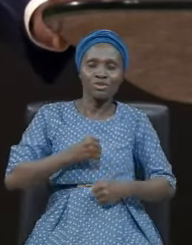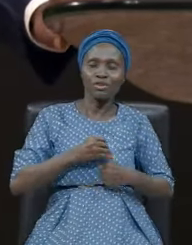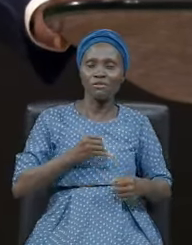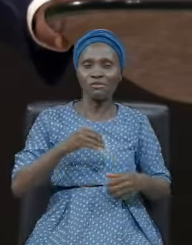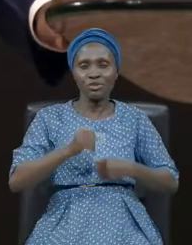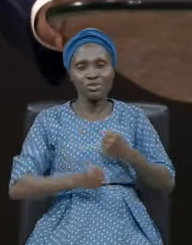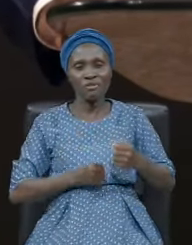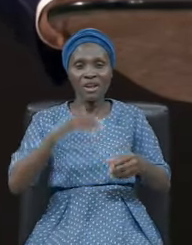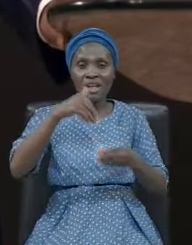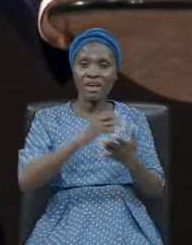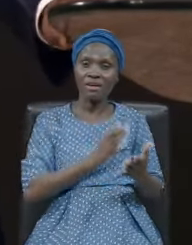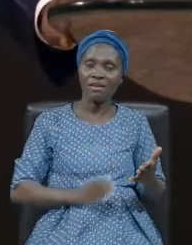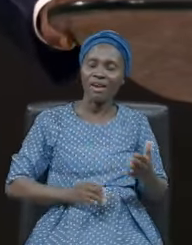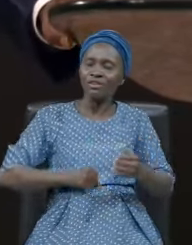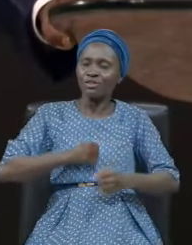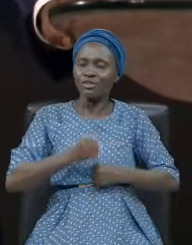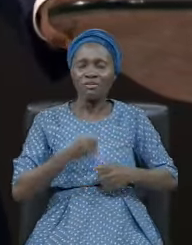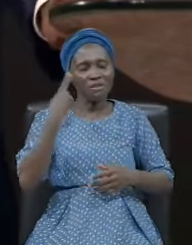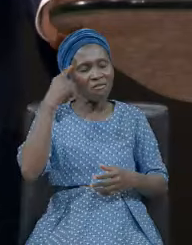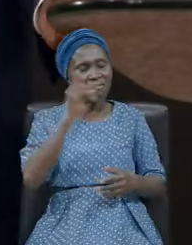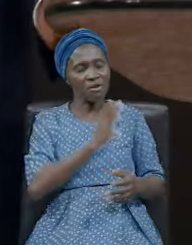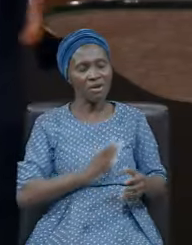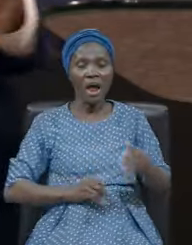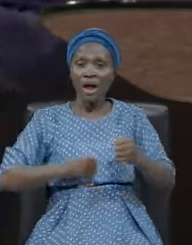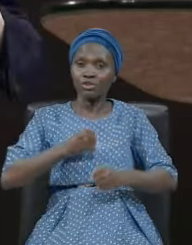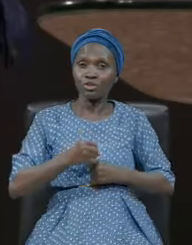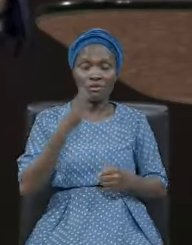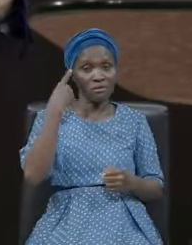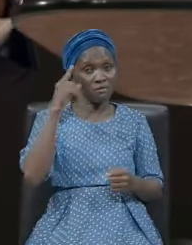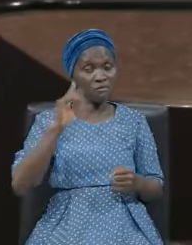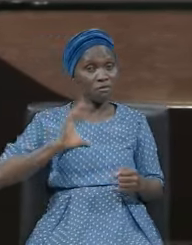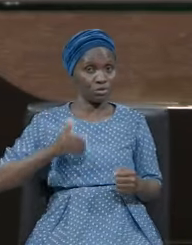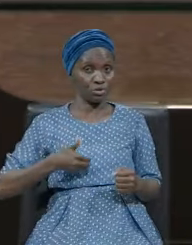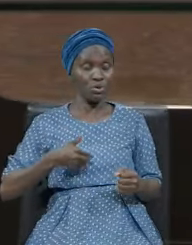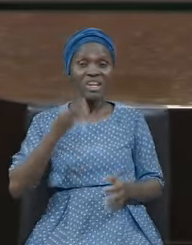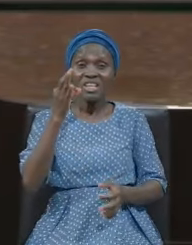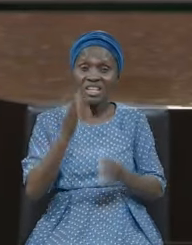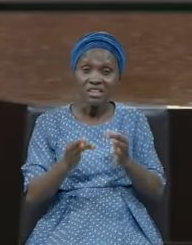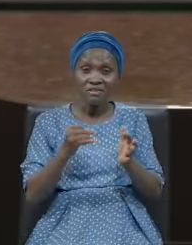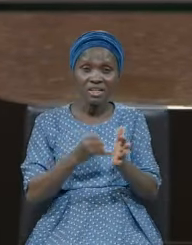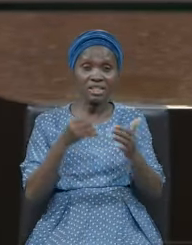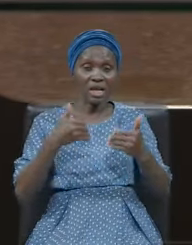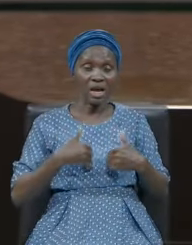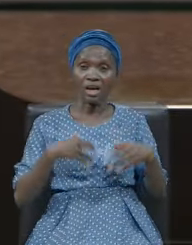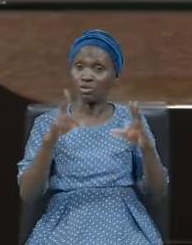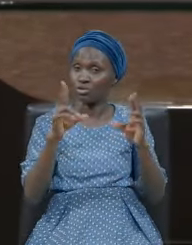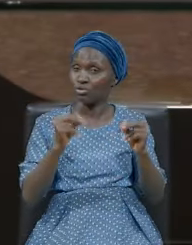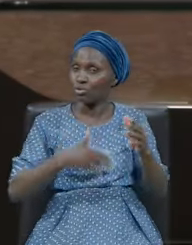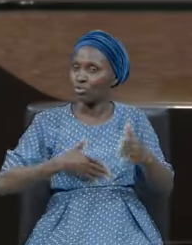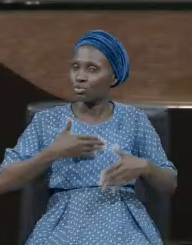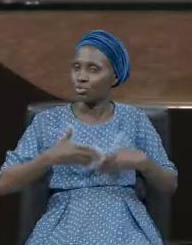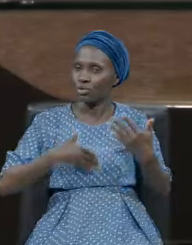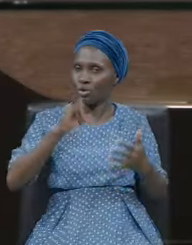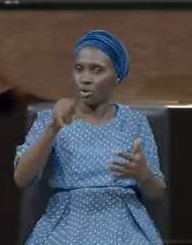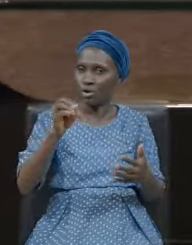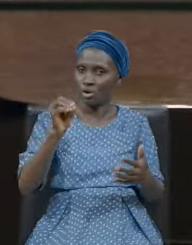and suffering for souls. If it has no joy, it is dead